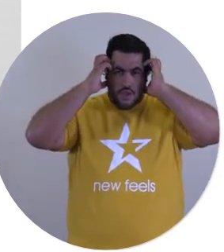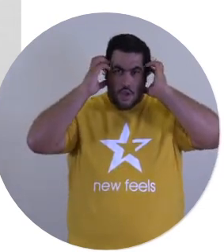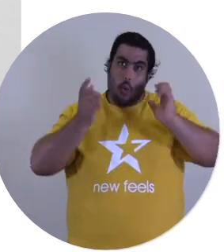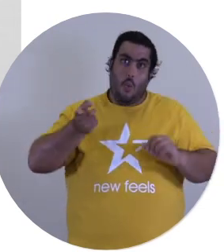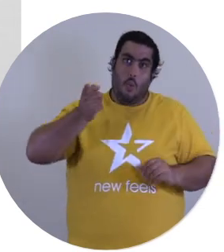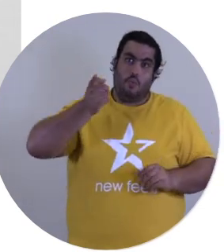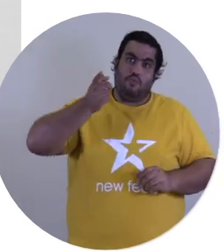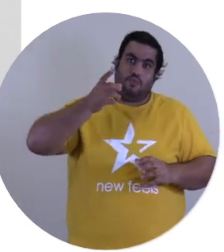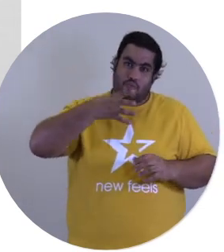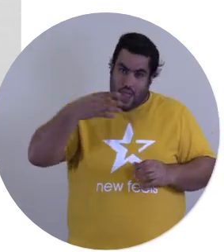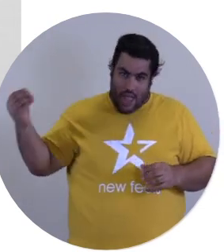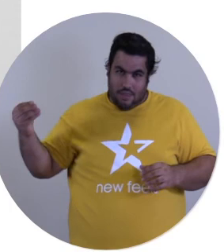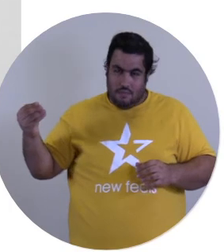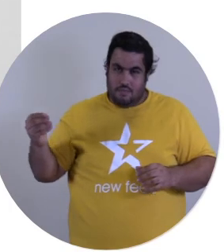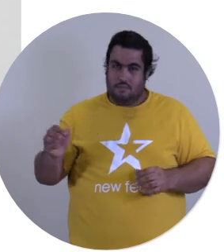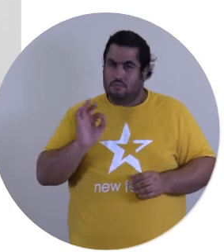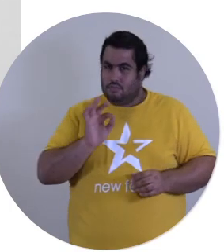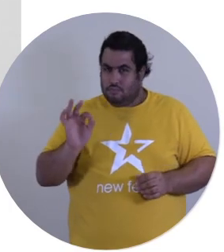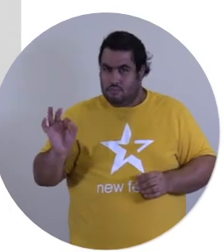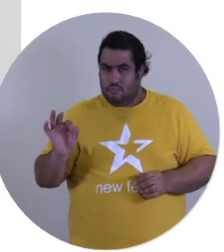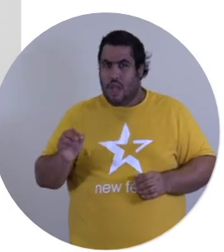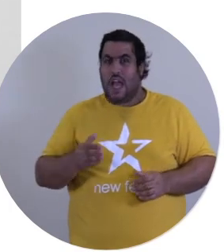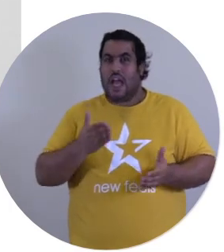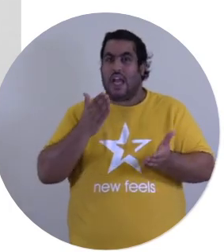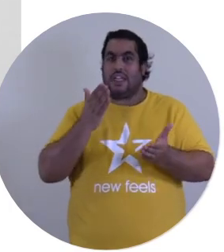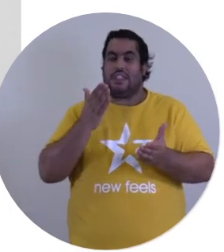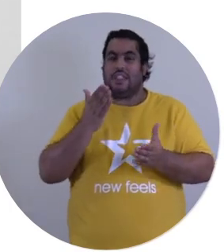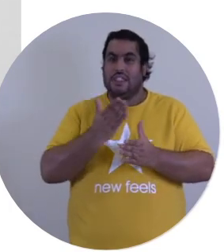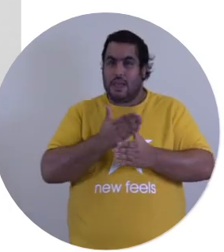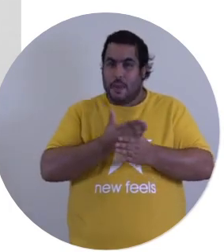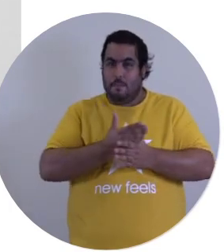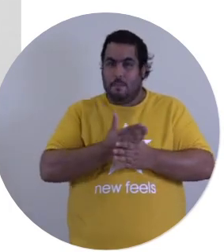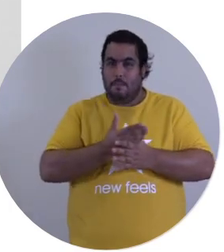that. We have depopulation,